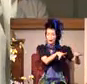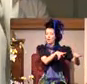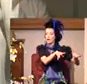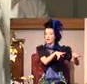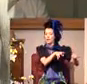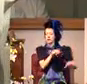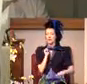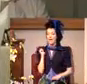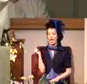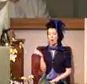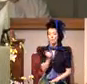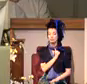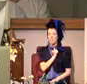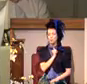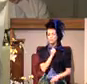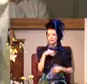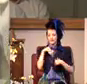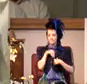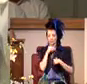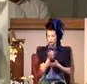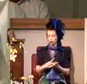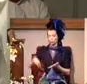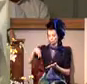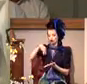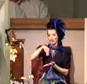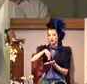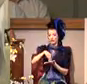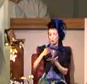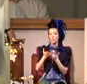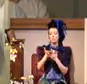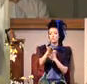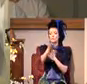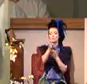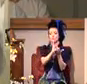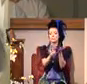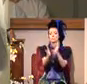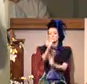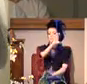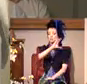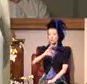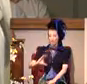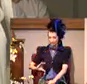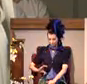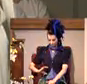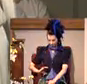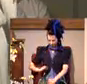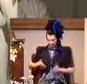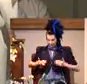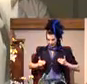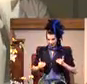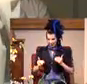be resurrected in the presence of Christ. Let us pray.